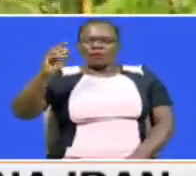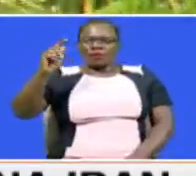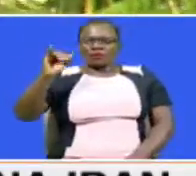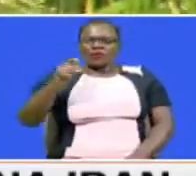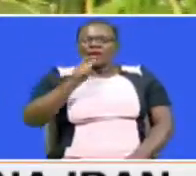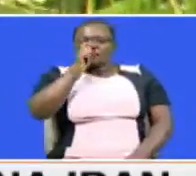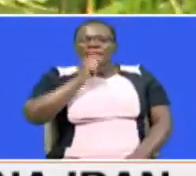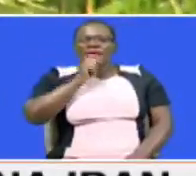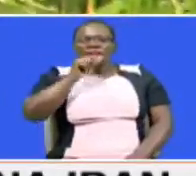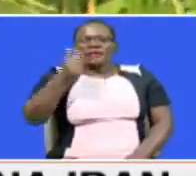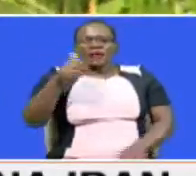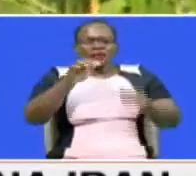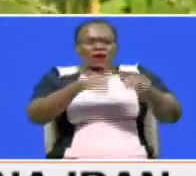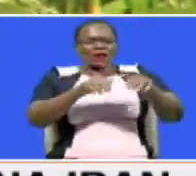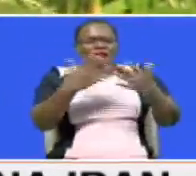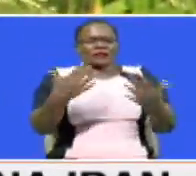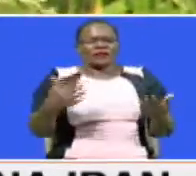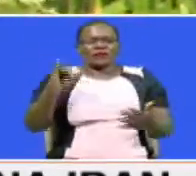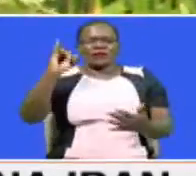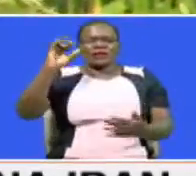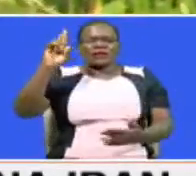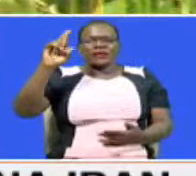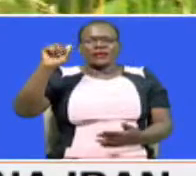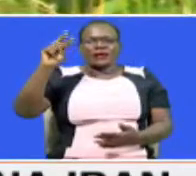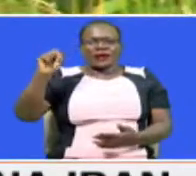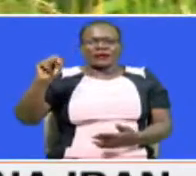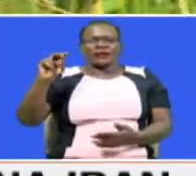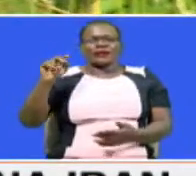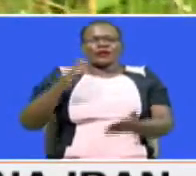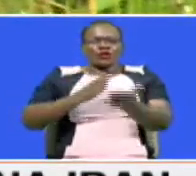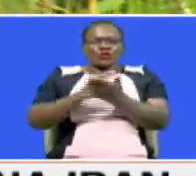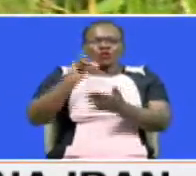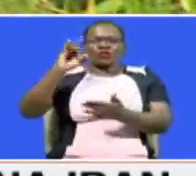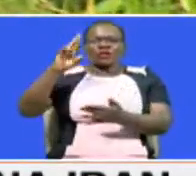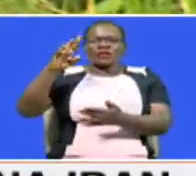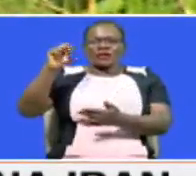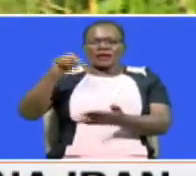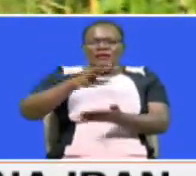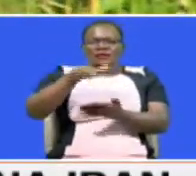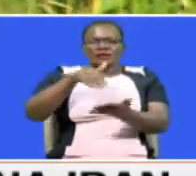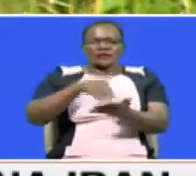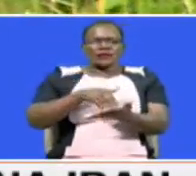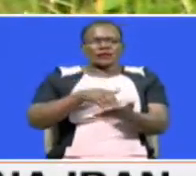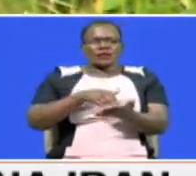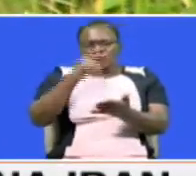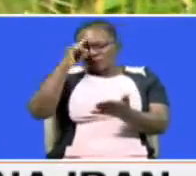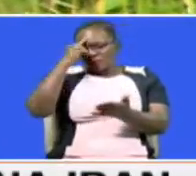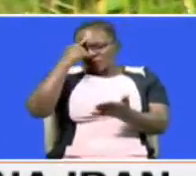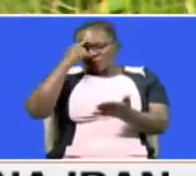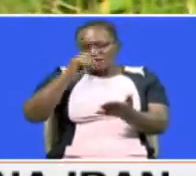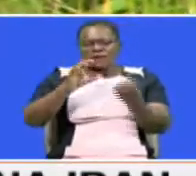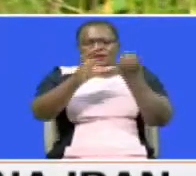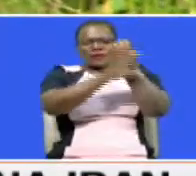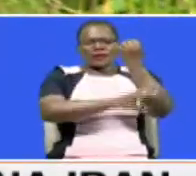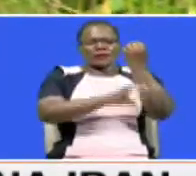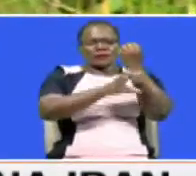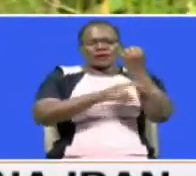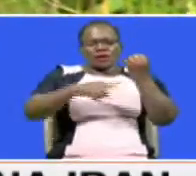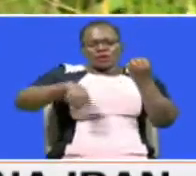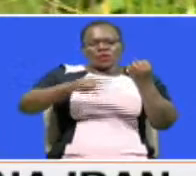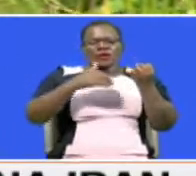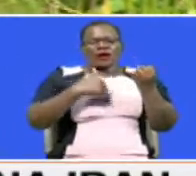and other agricultural products to Iran and through Iran to the Central Asian countries. We